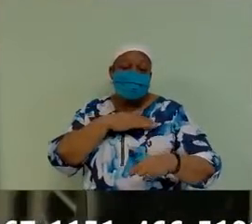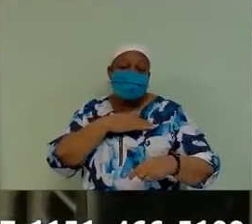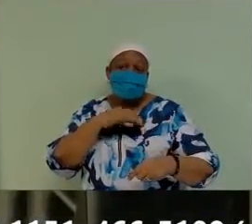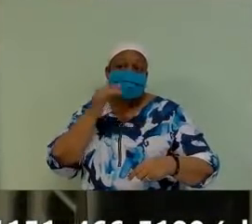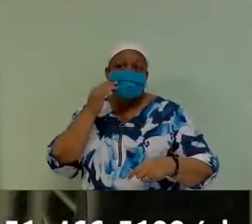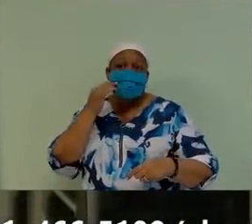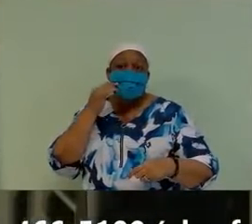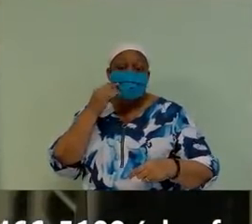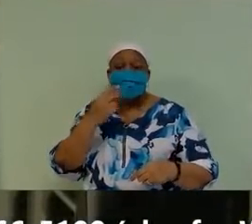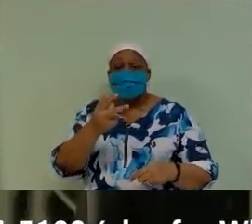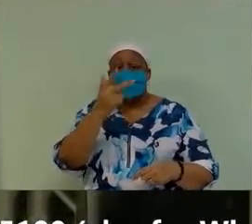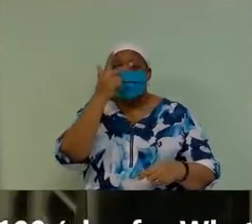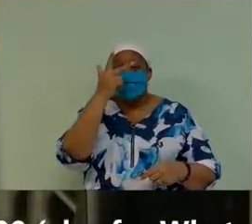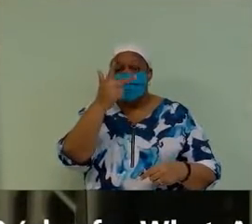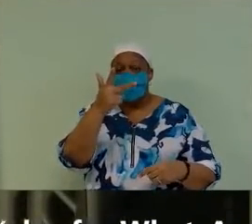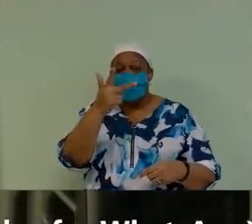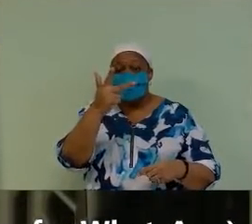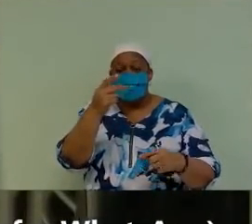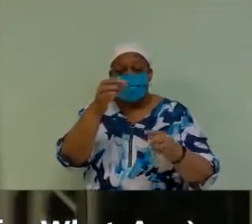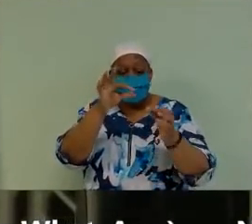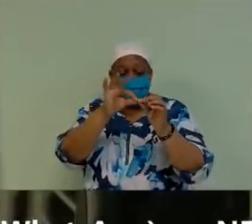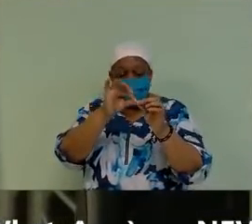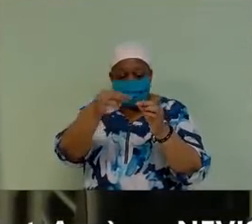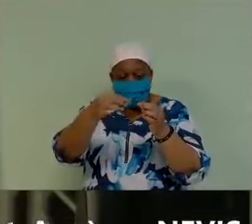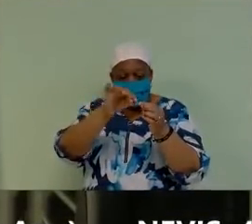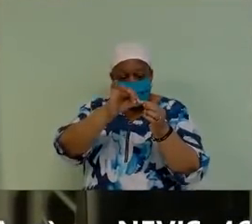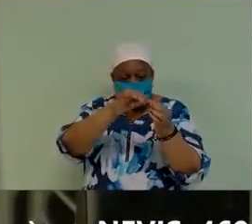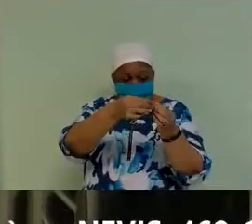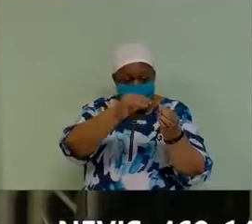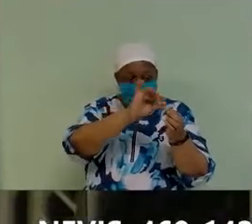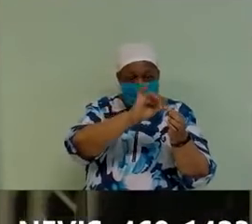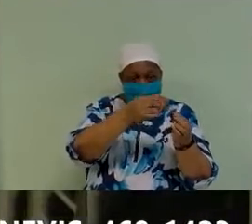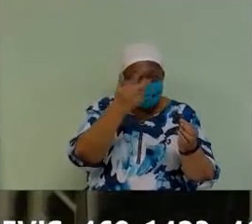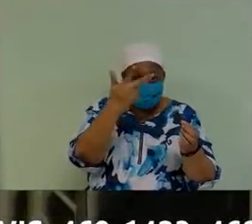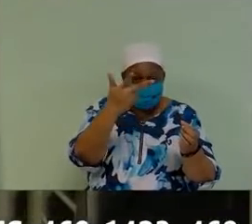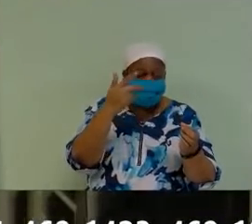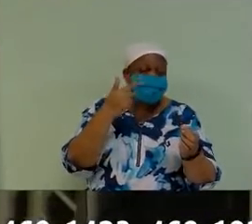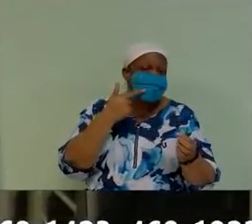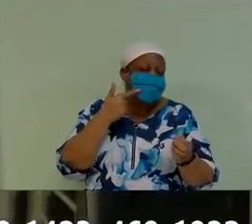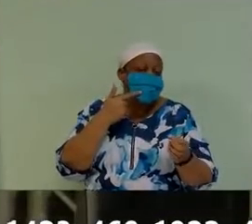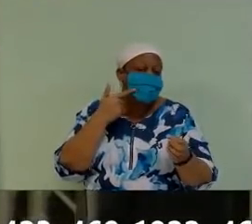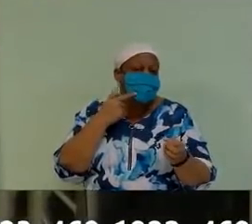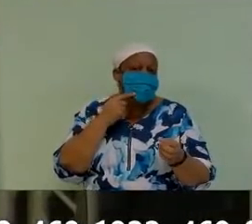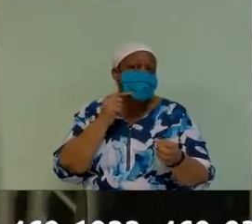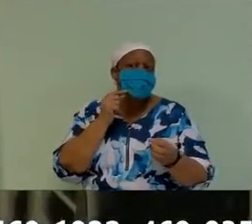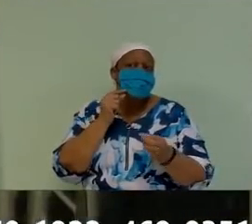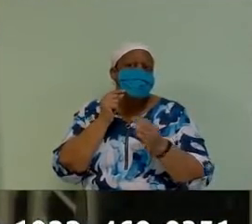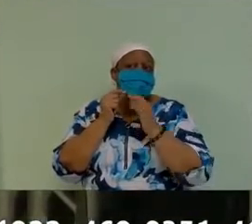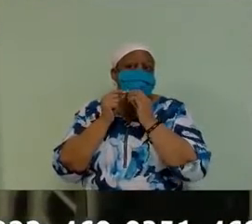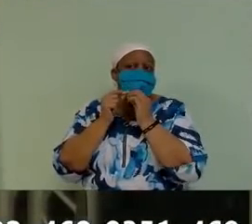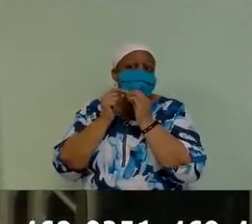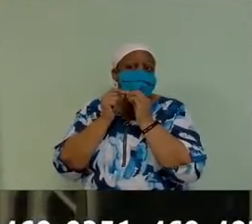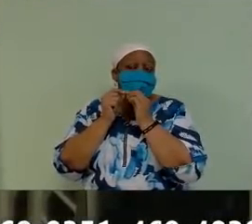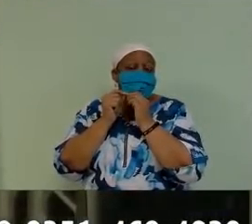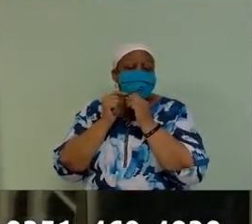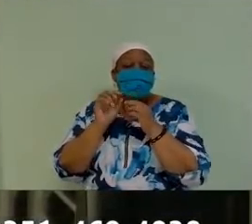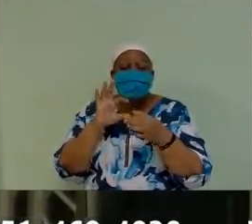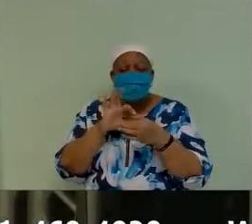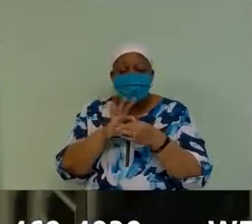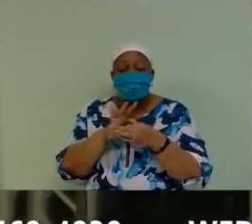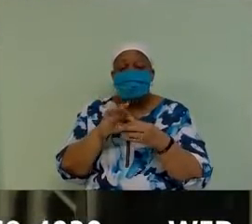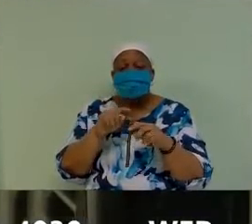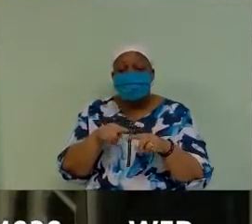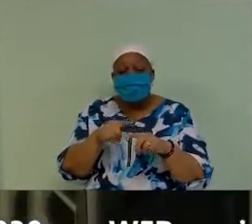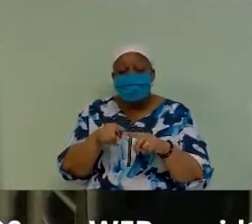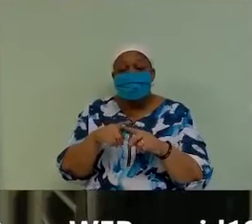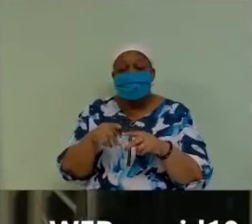of different material. Masks are not a replacement for physical distancing, hand hygiene,